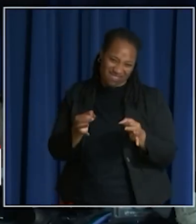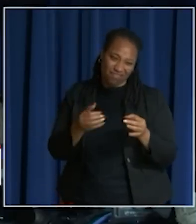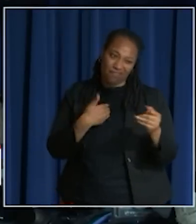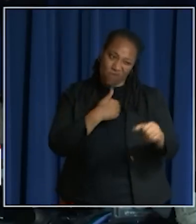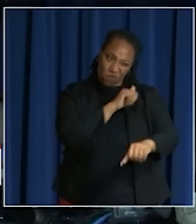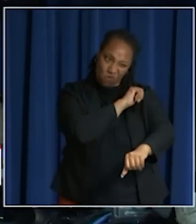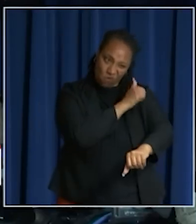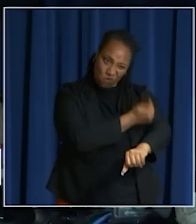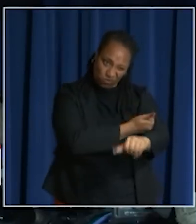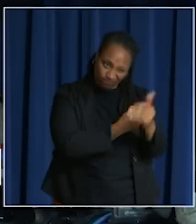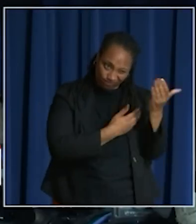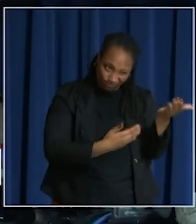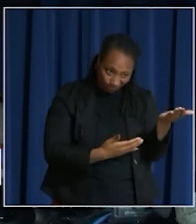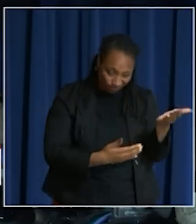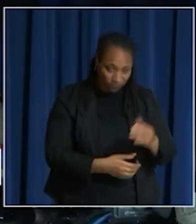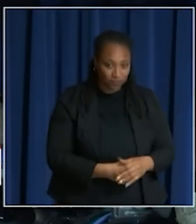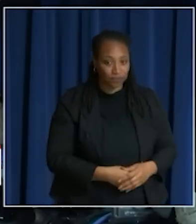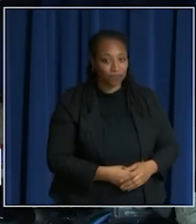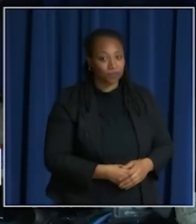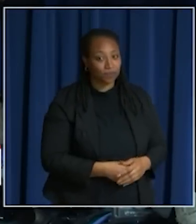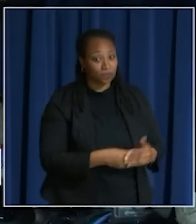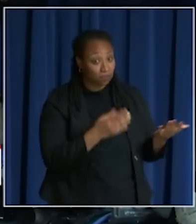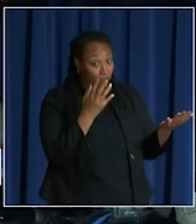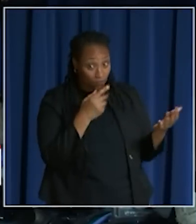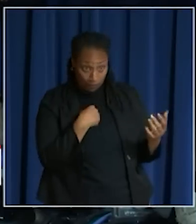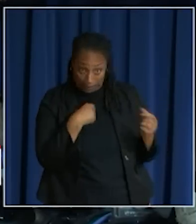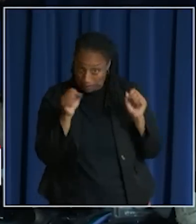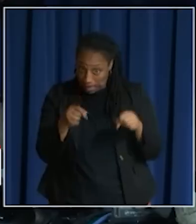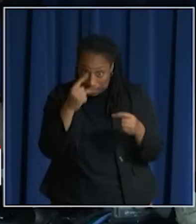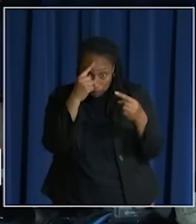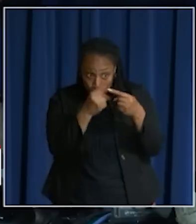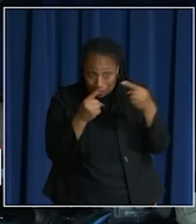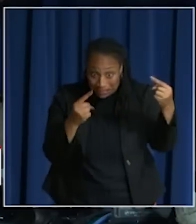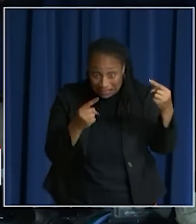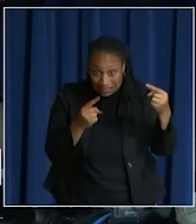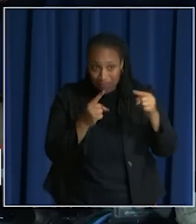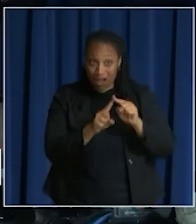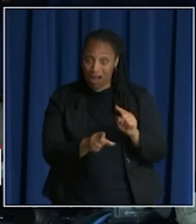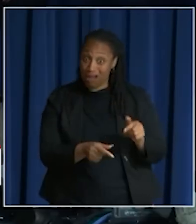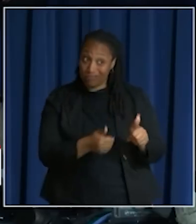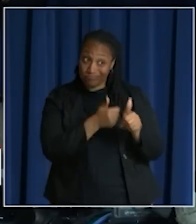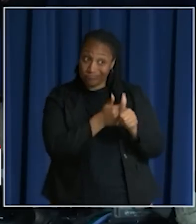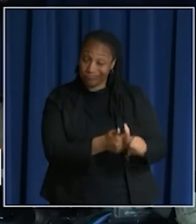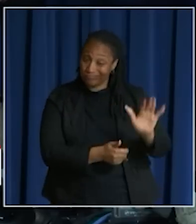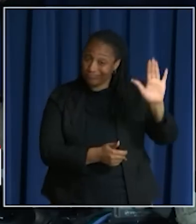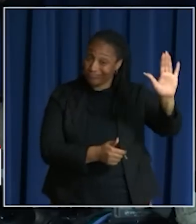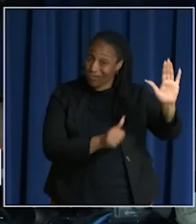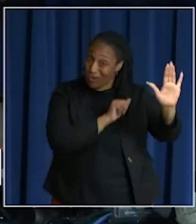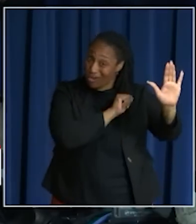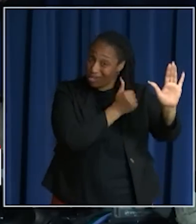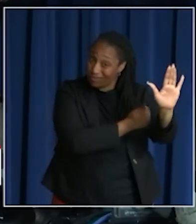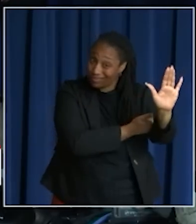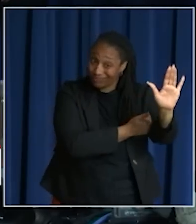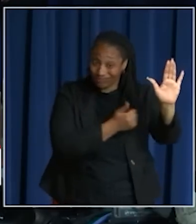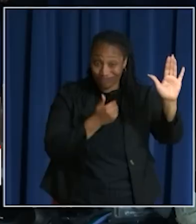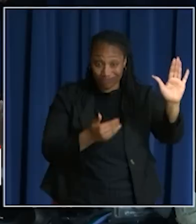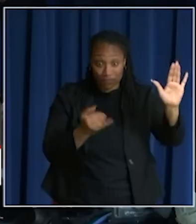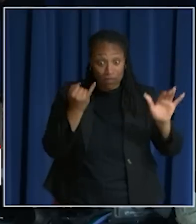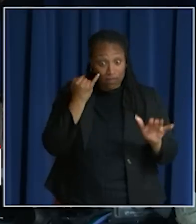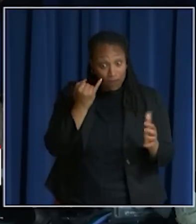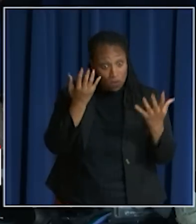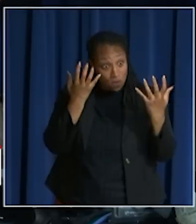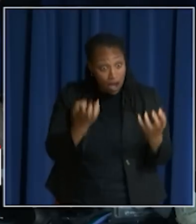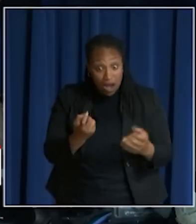so, like, if you wanted to say the most outrageous thing, one might say, well, I won't say that. It could be something